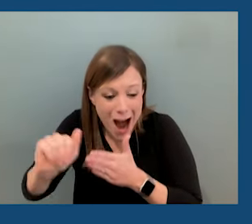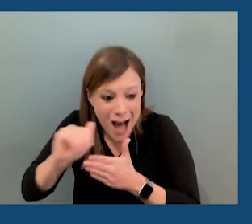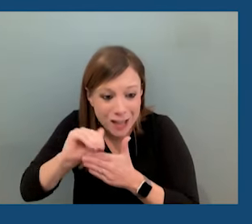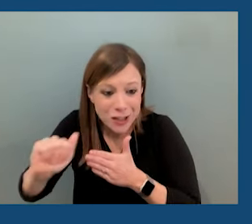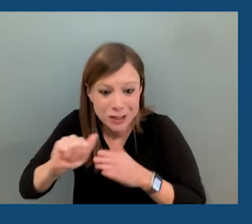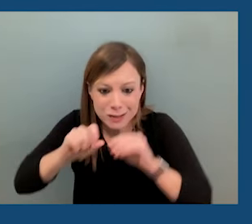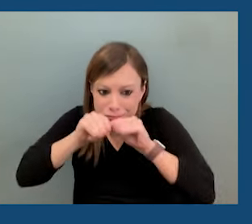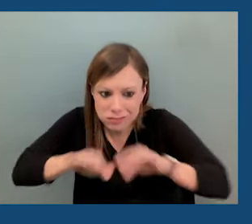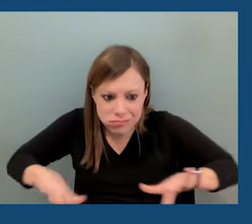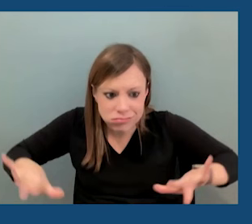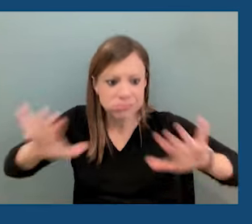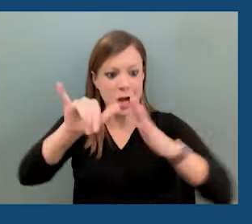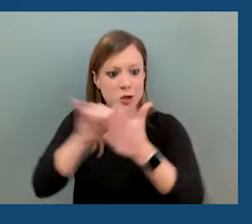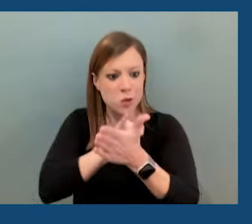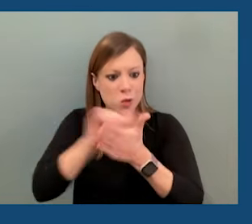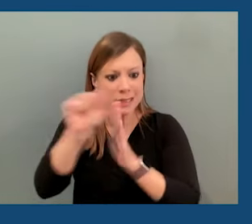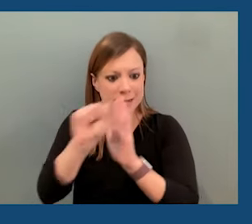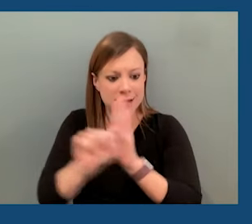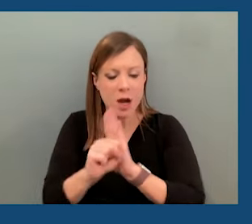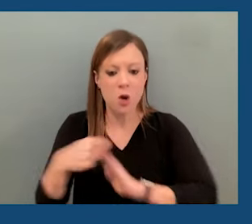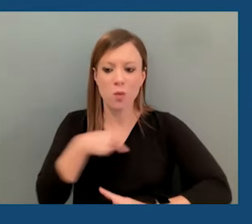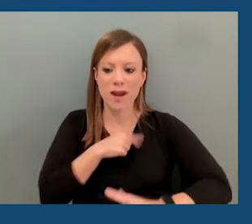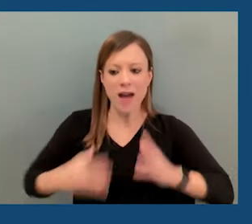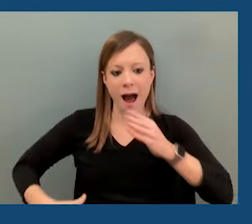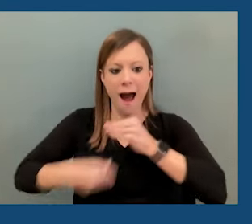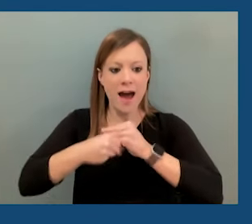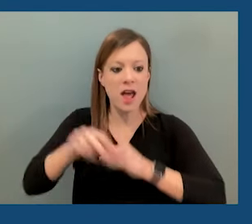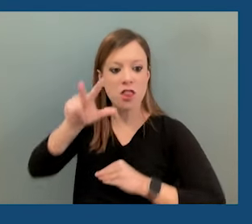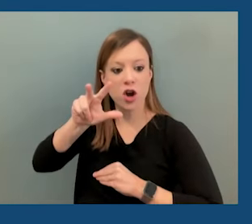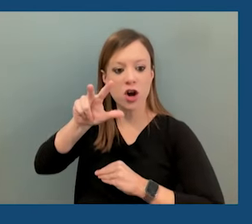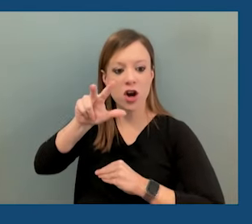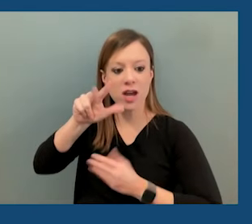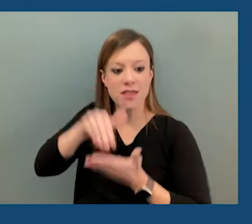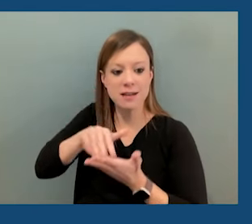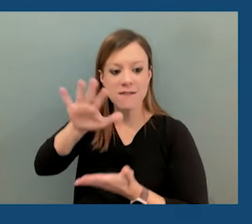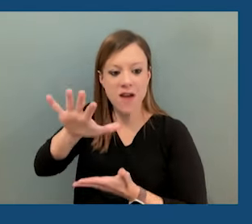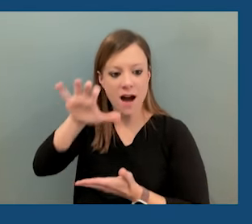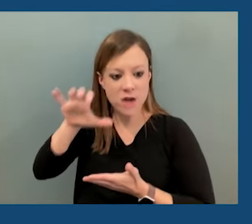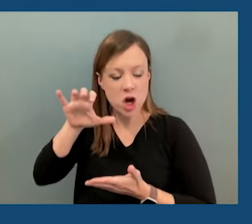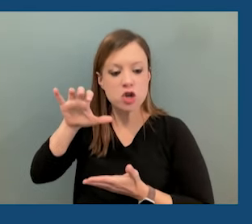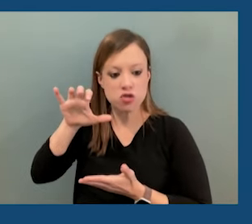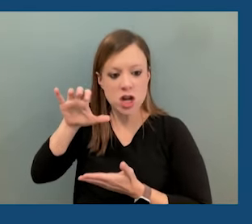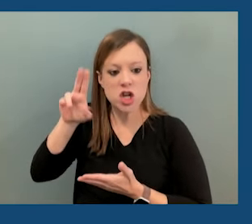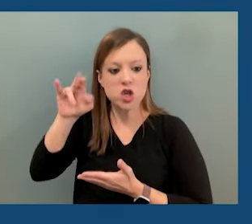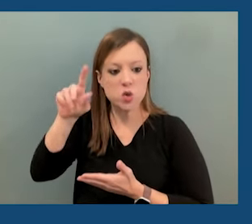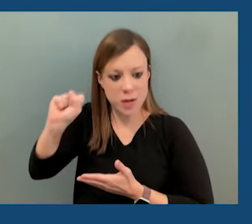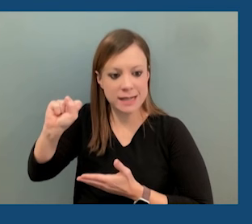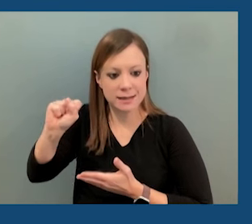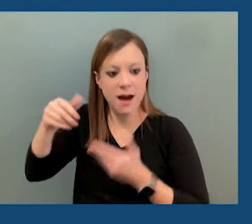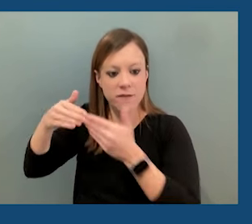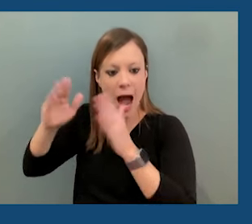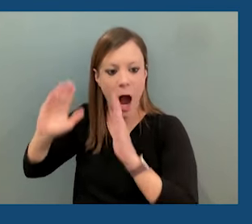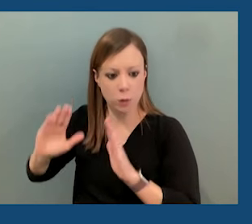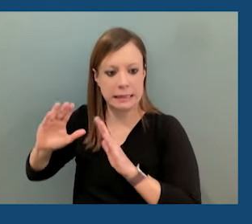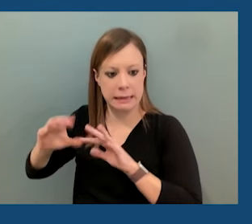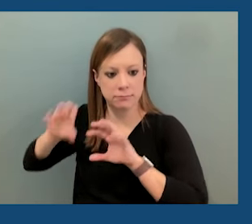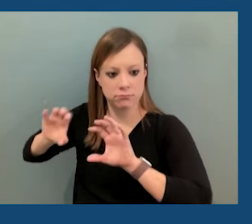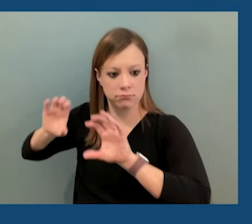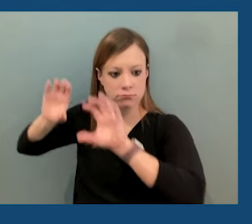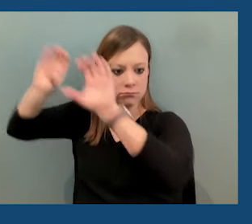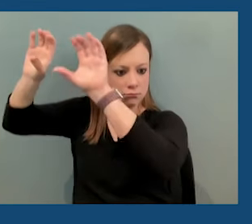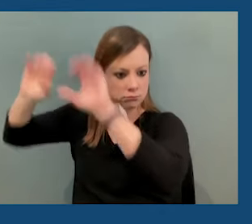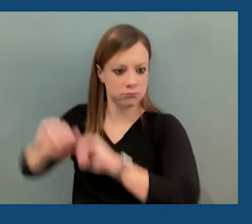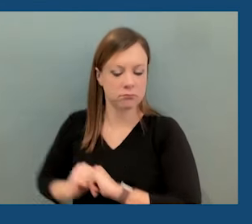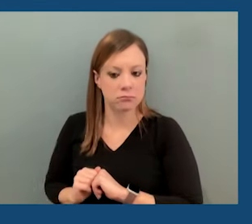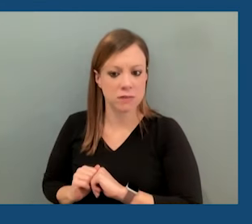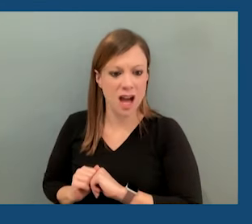also been able to add 3,500 units of housing, of which a third are affordable. That's what we've done through